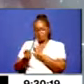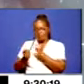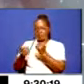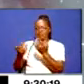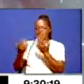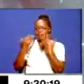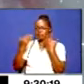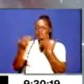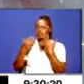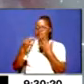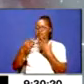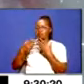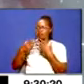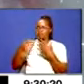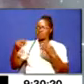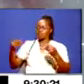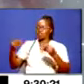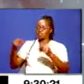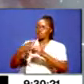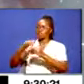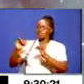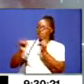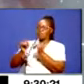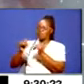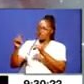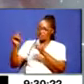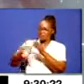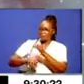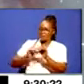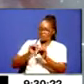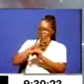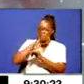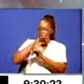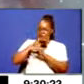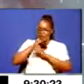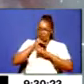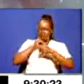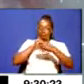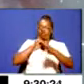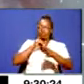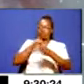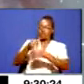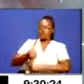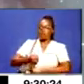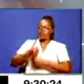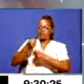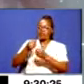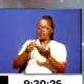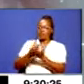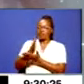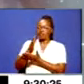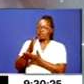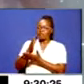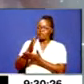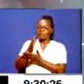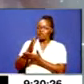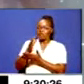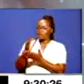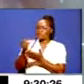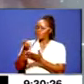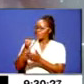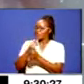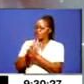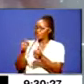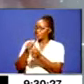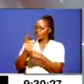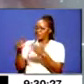sucked out and a clean one sucked in, and so makes even the user have the confidence of ensuring that it treats you well. And all this